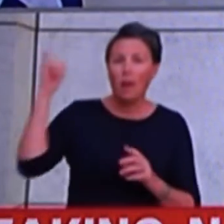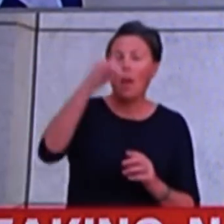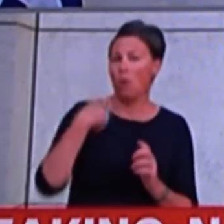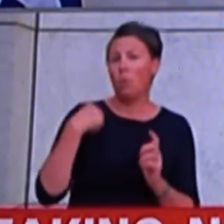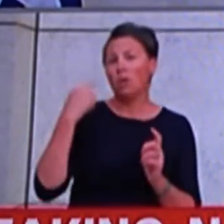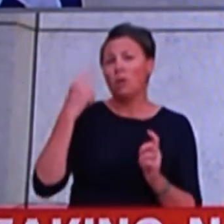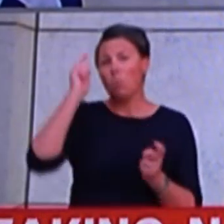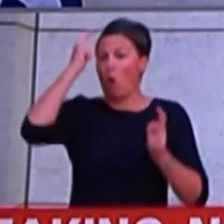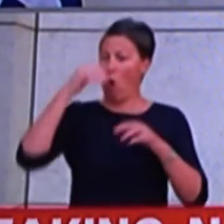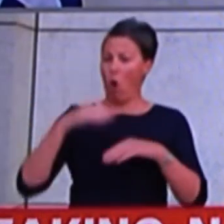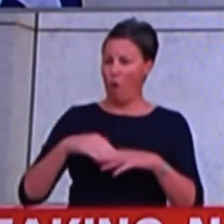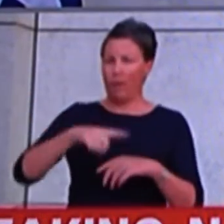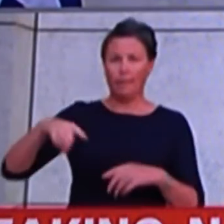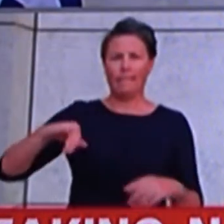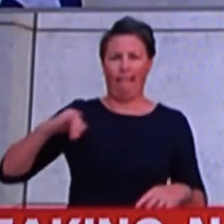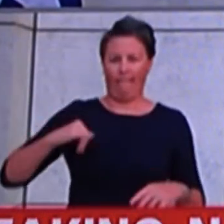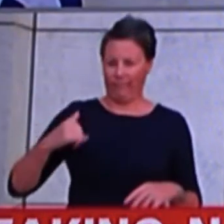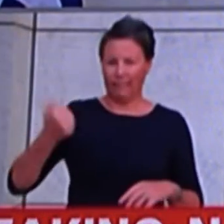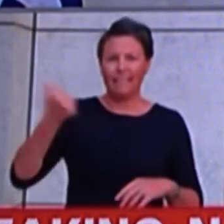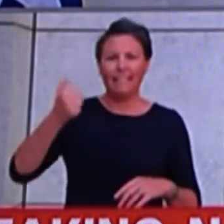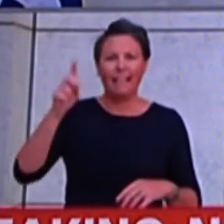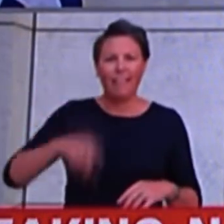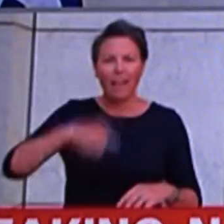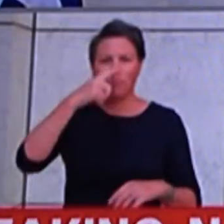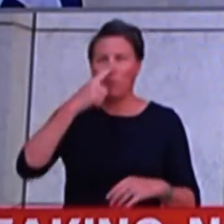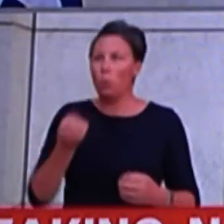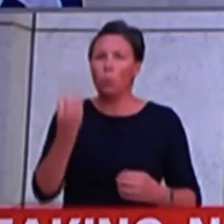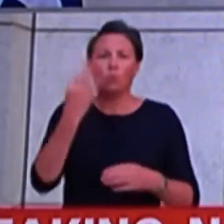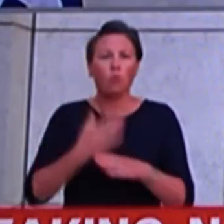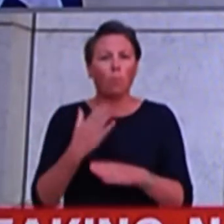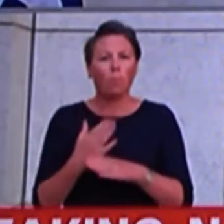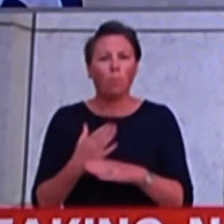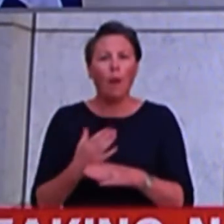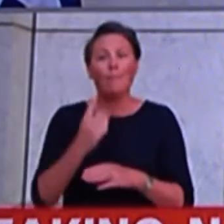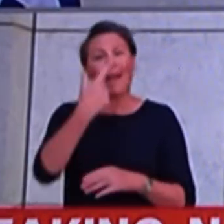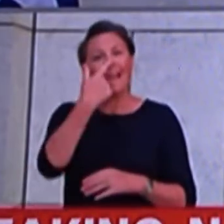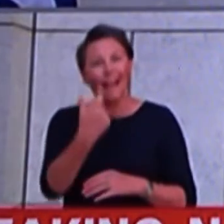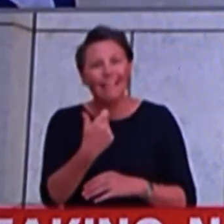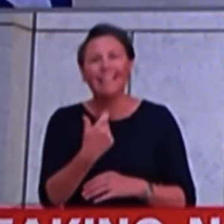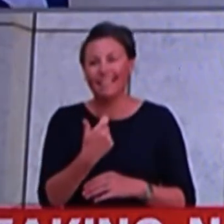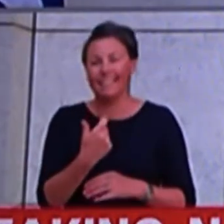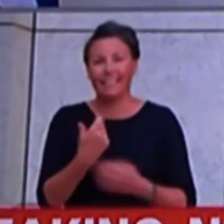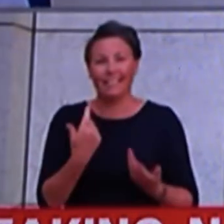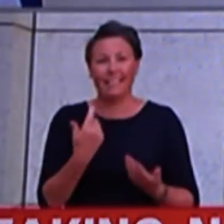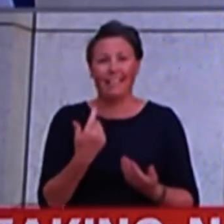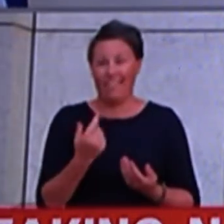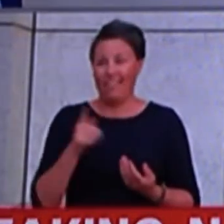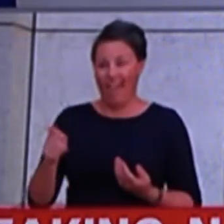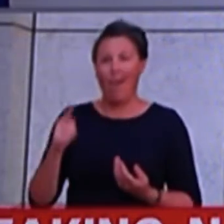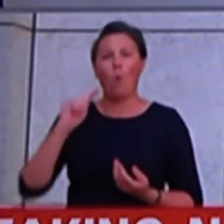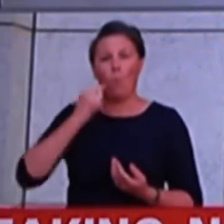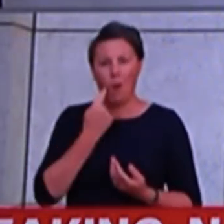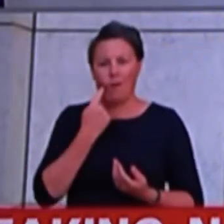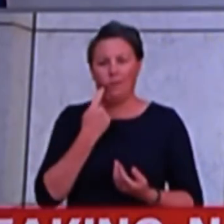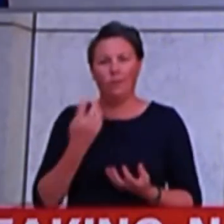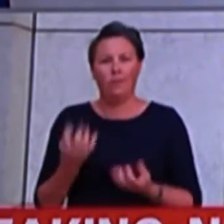employees in Virgin, but those employees themselves of getting support, some $15 million a fortnight